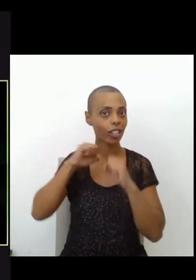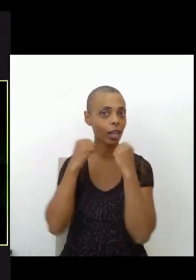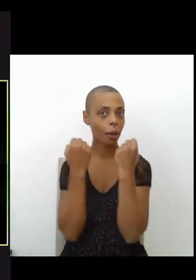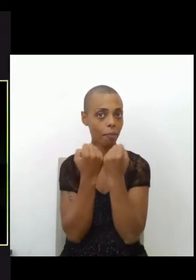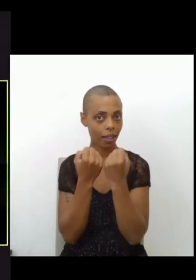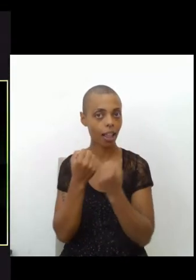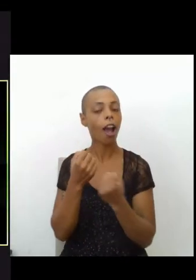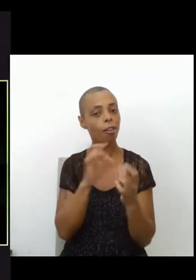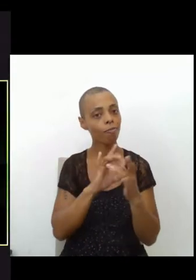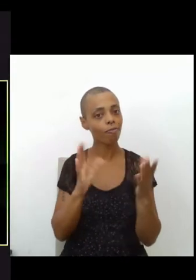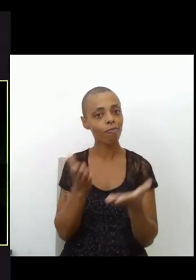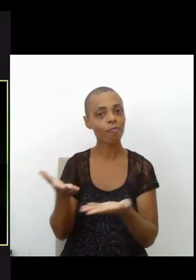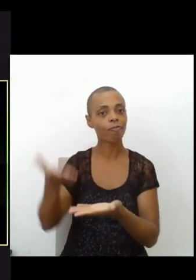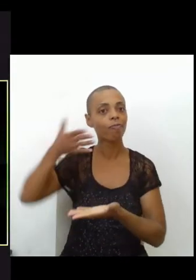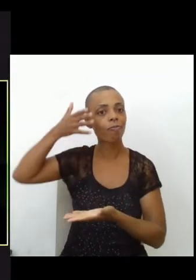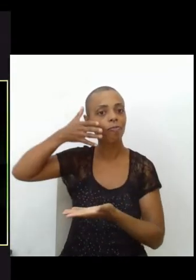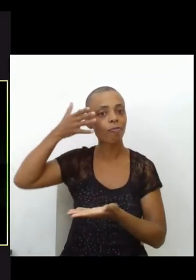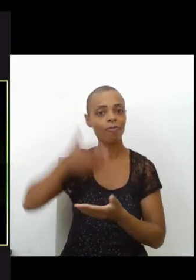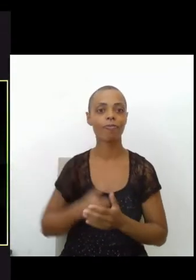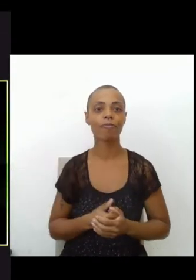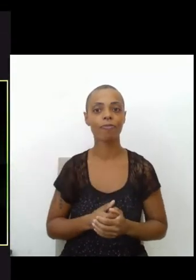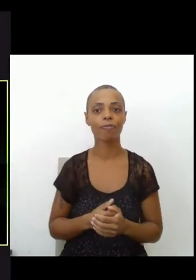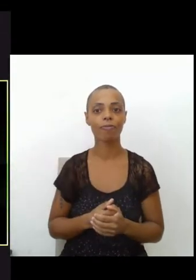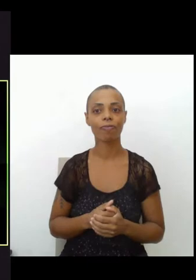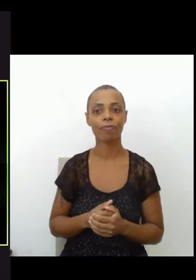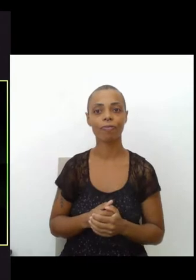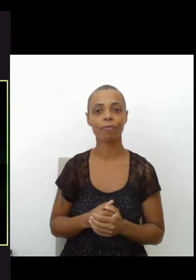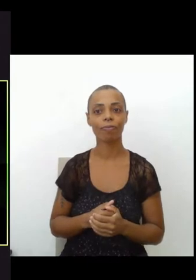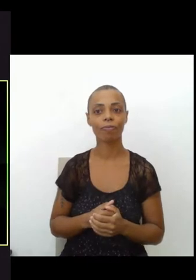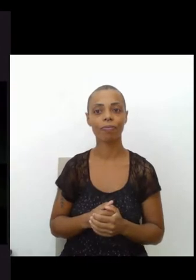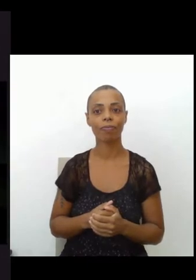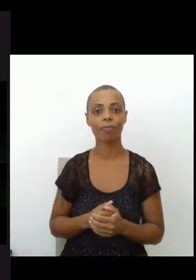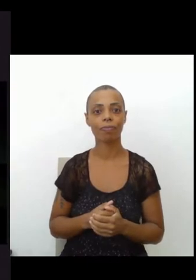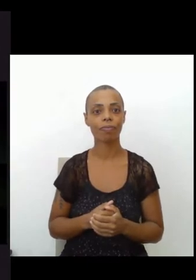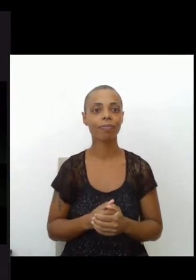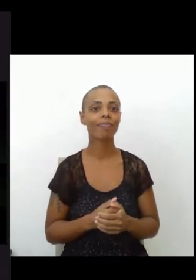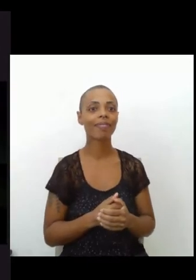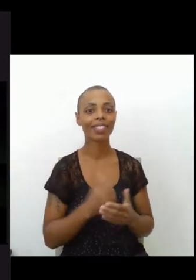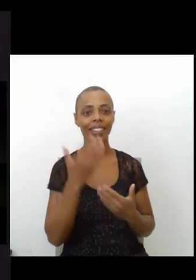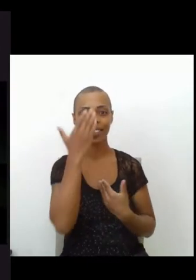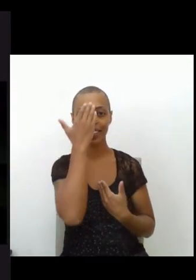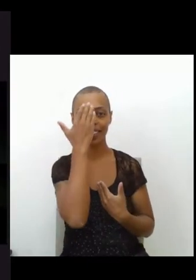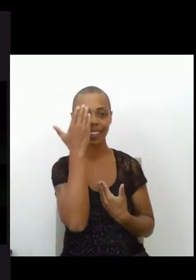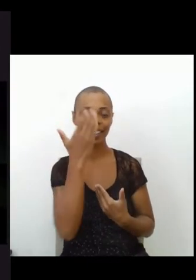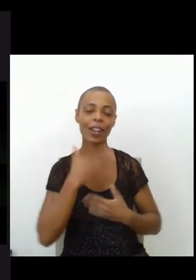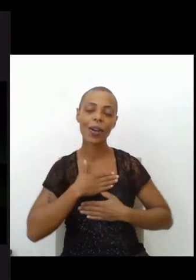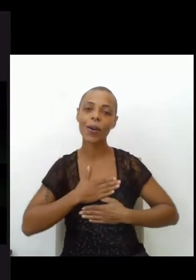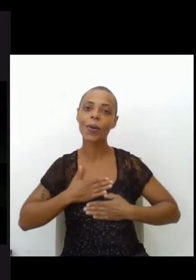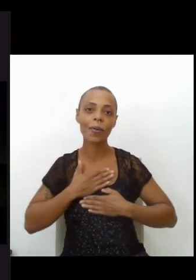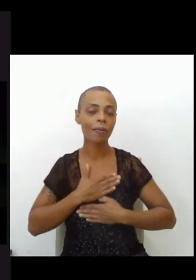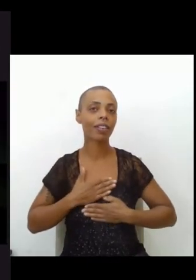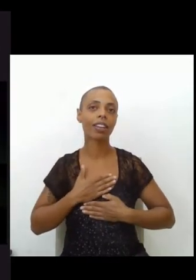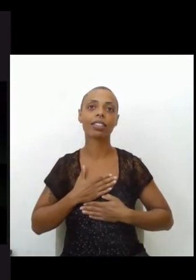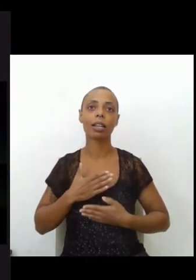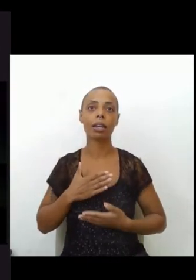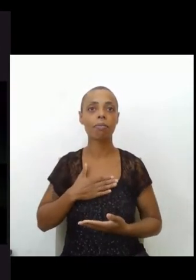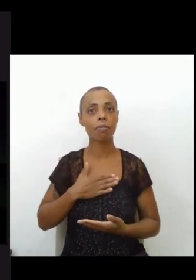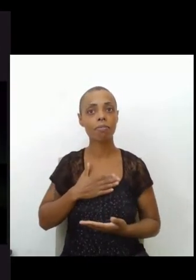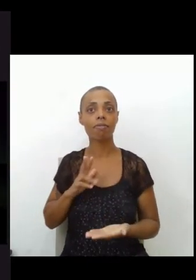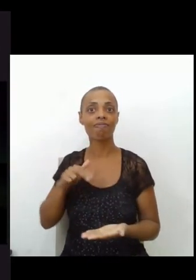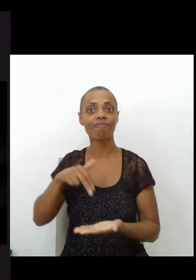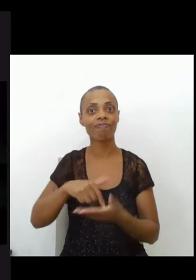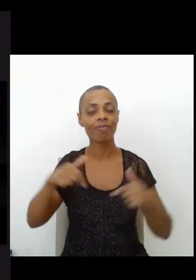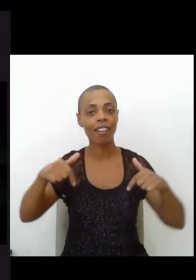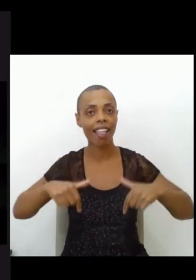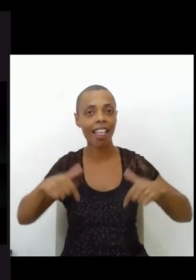here with us today the floor is yours thank you it's a pleasure to be here to